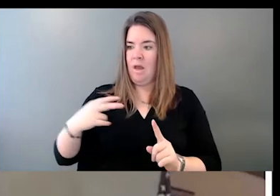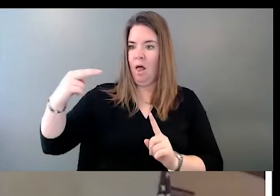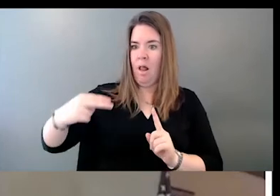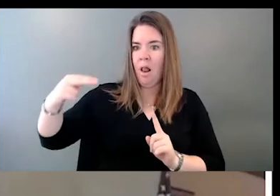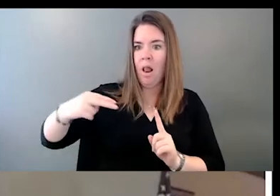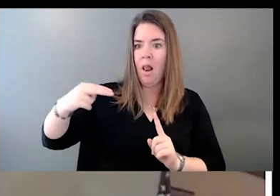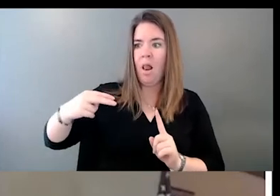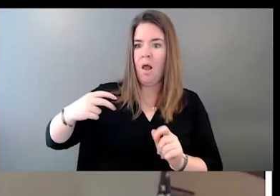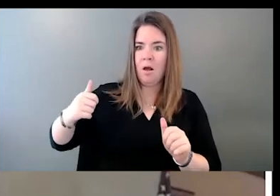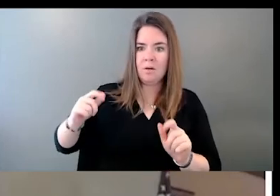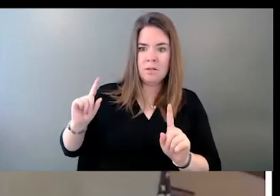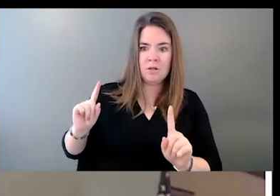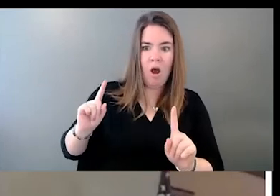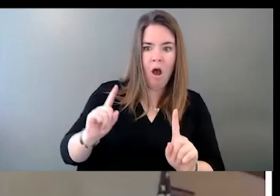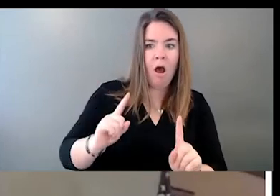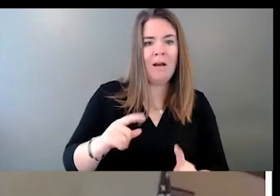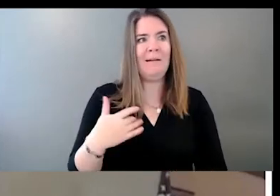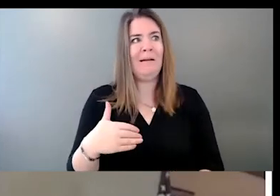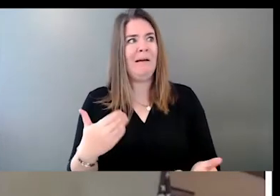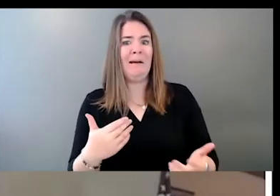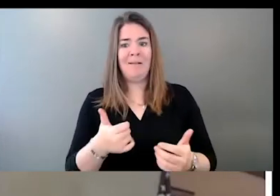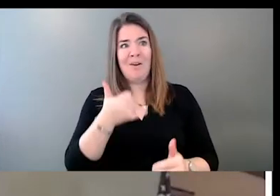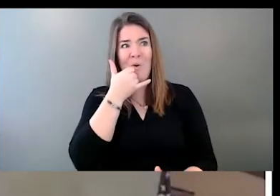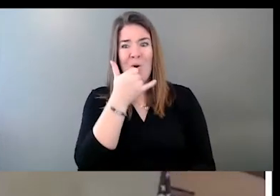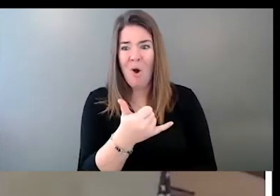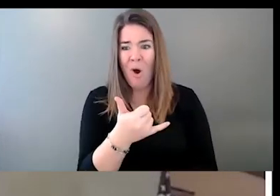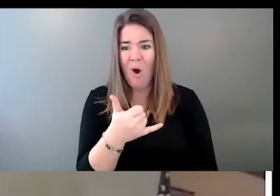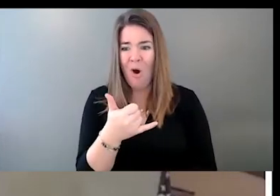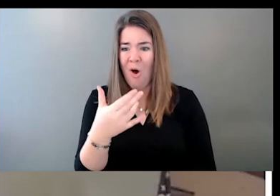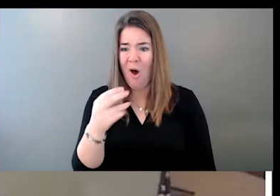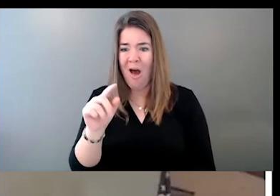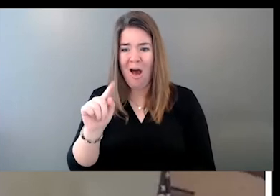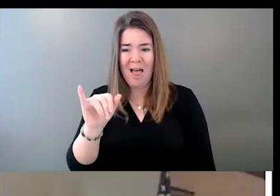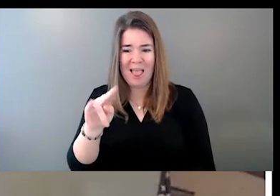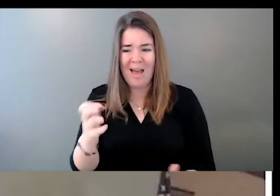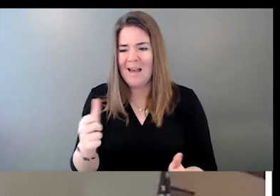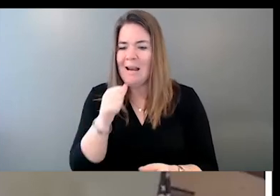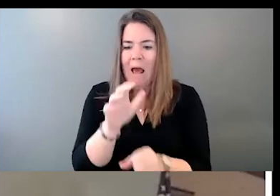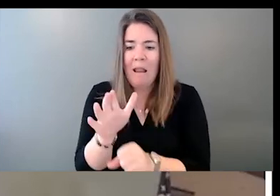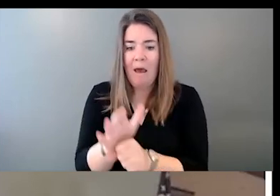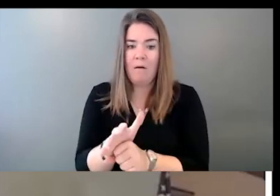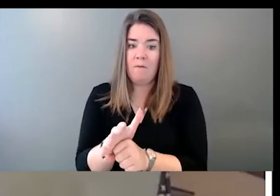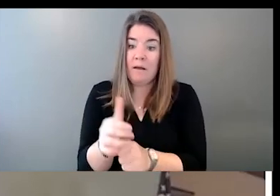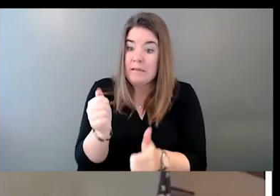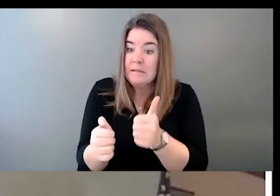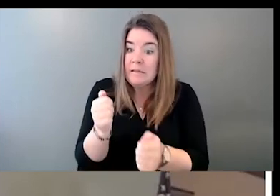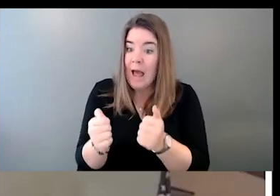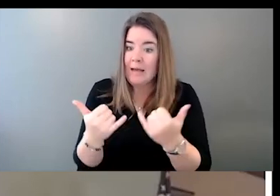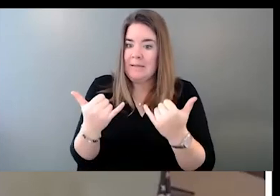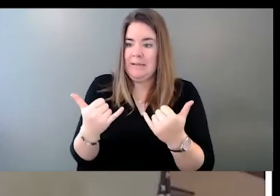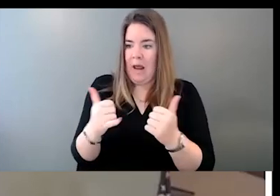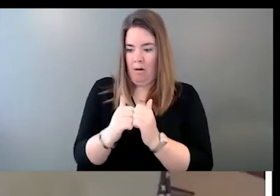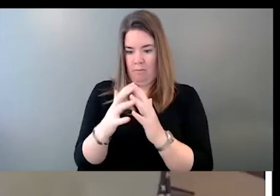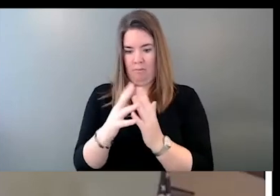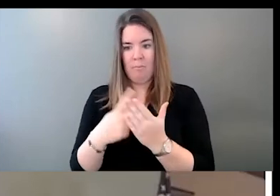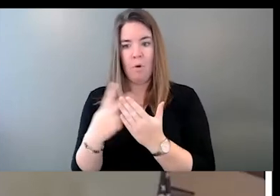chat or a text provides a safer way for survivors to reach out for help. Some of our member programs already have this